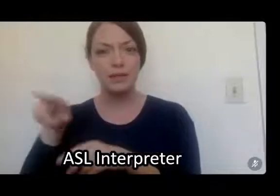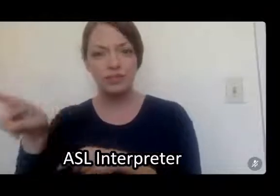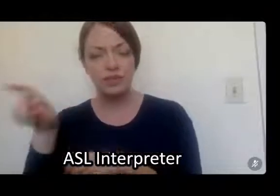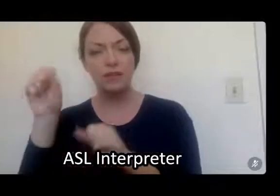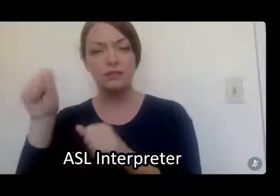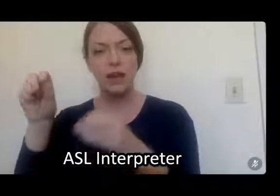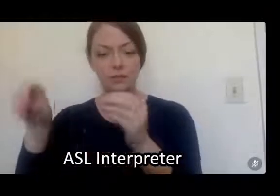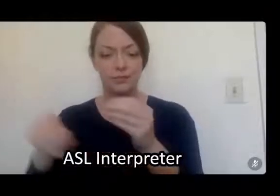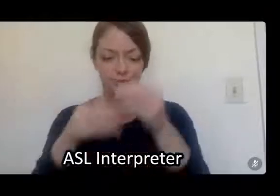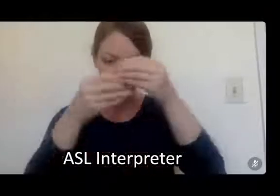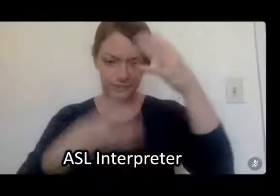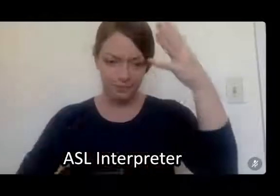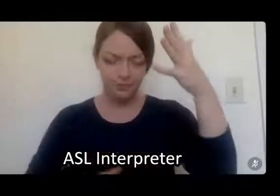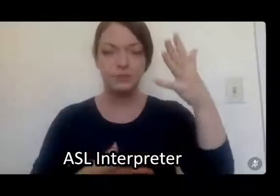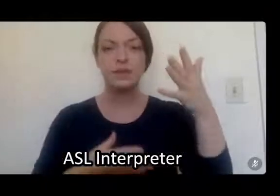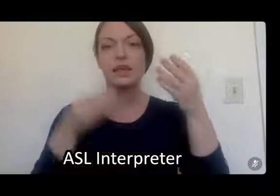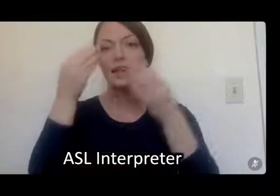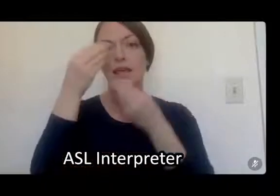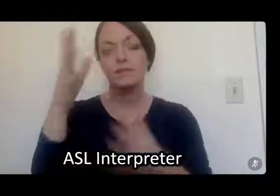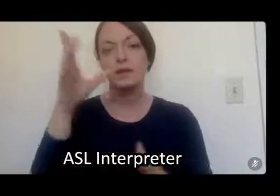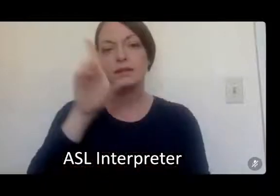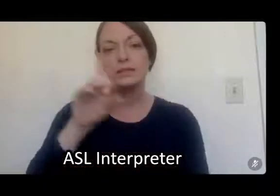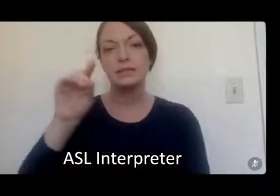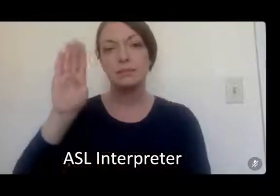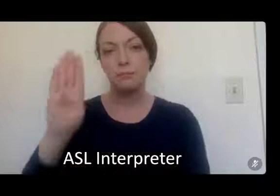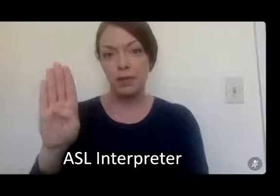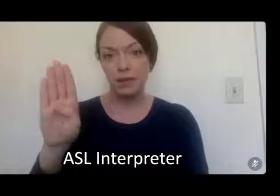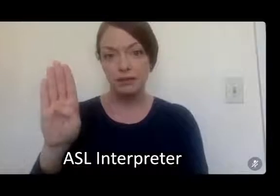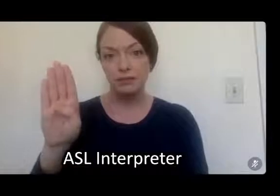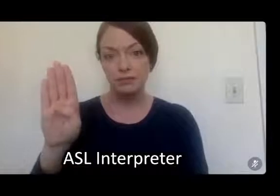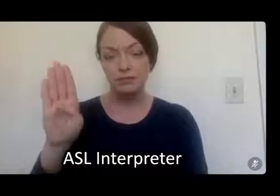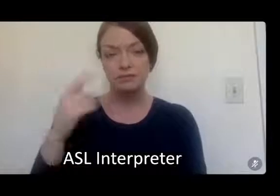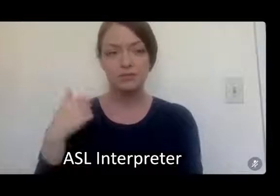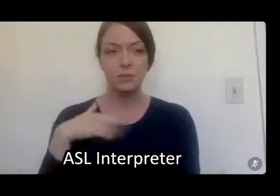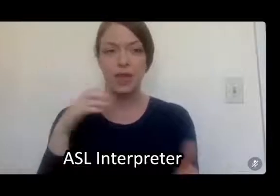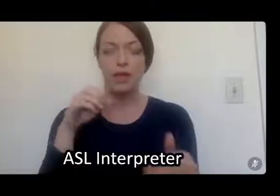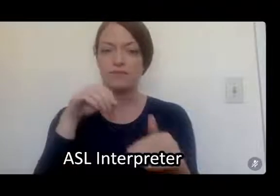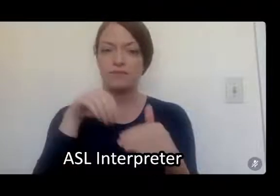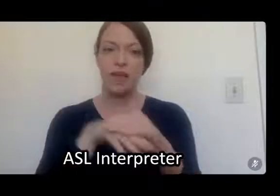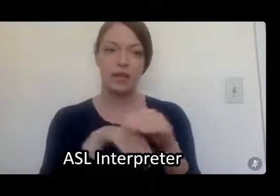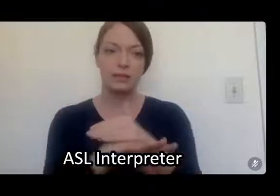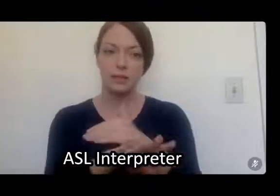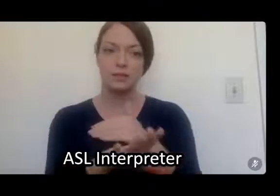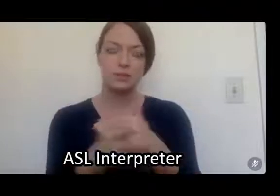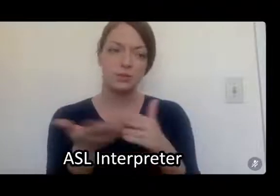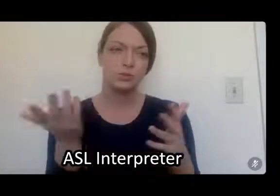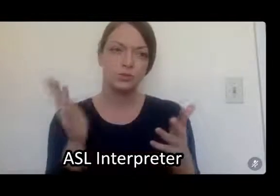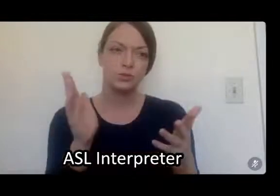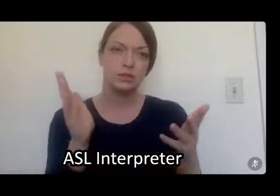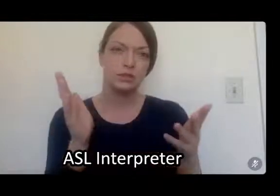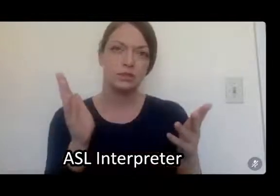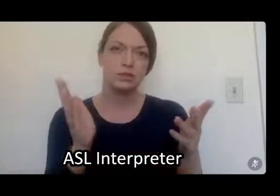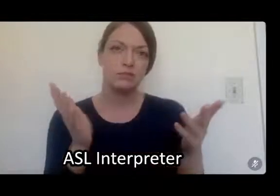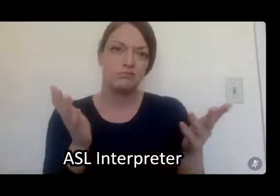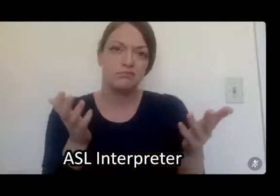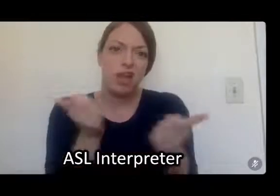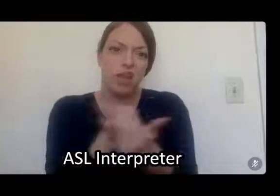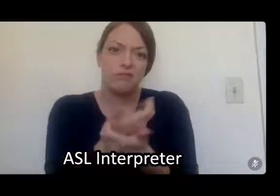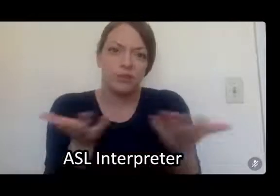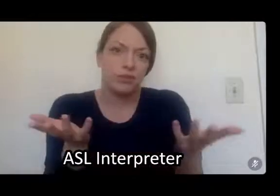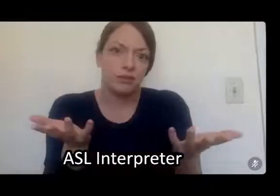the information from D&D Beyond that we have access to, which is pretty much everything they have. And Richard, I'm sure